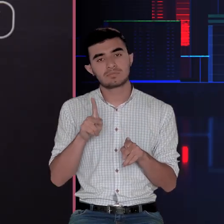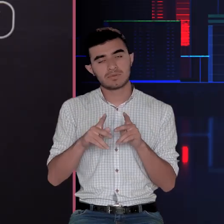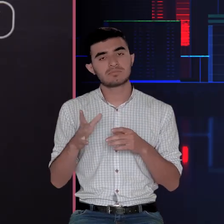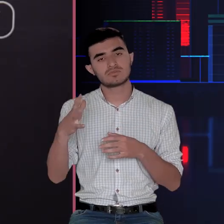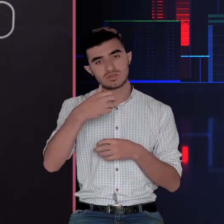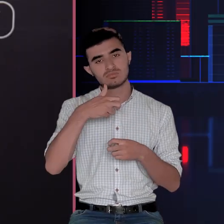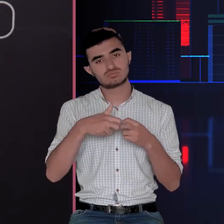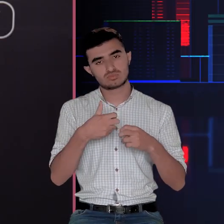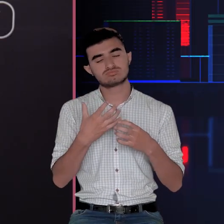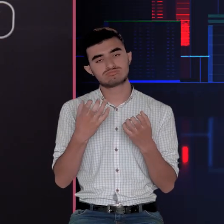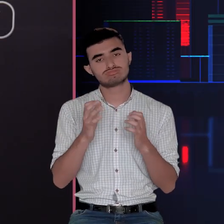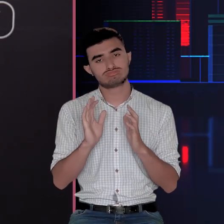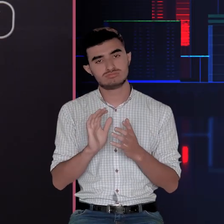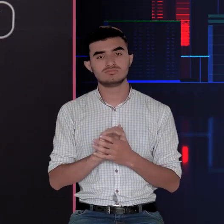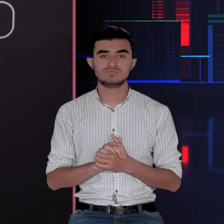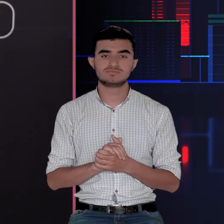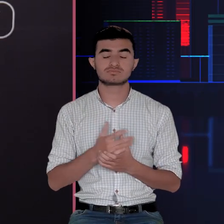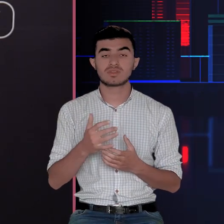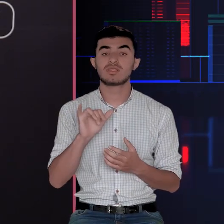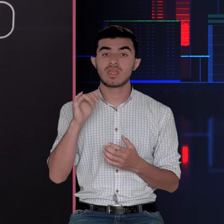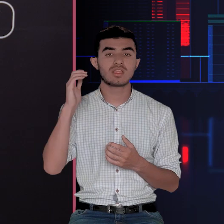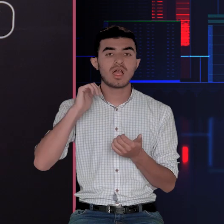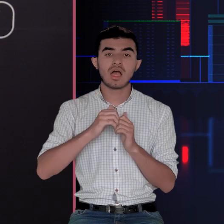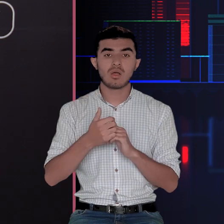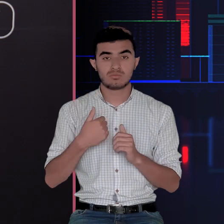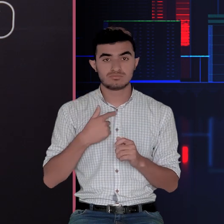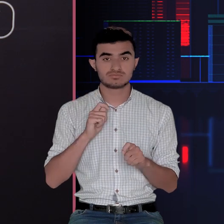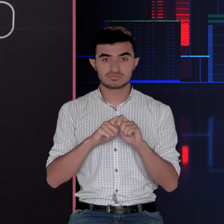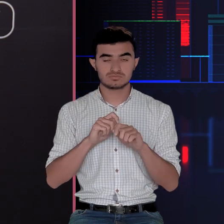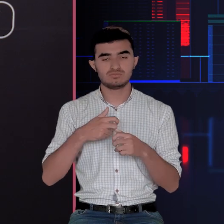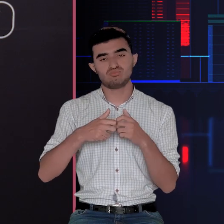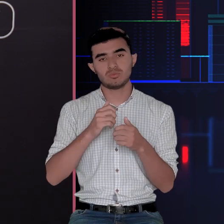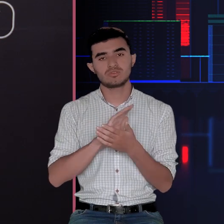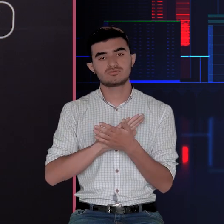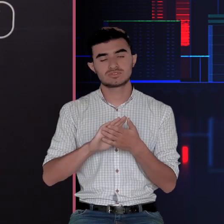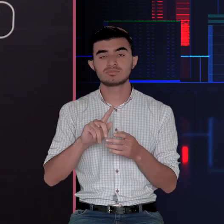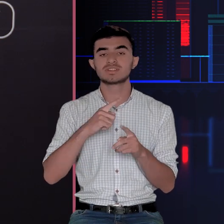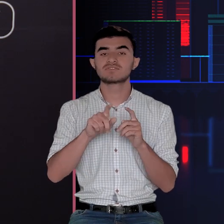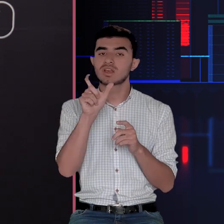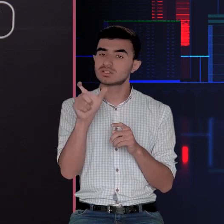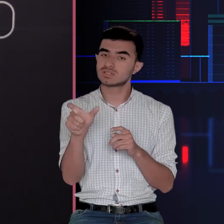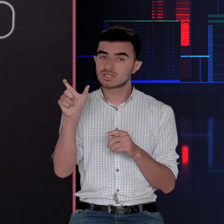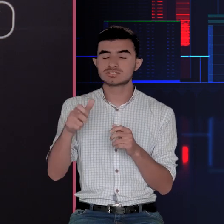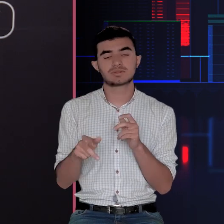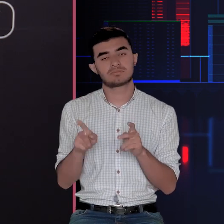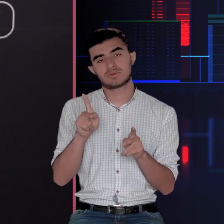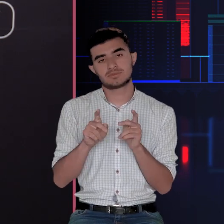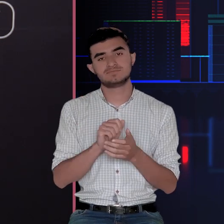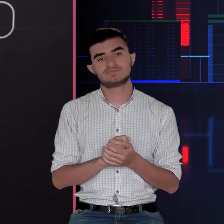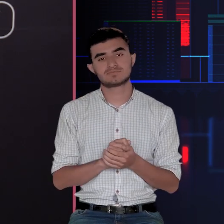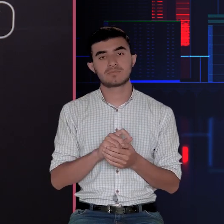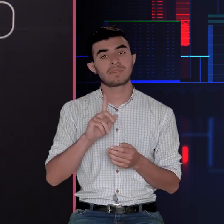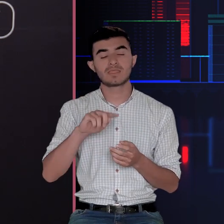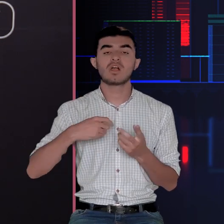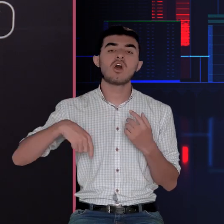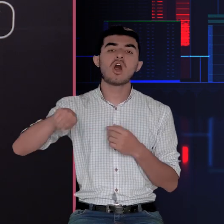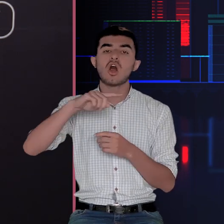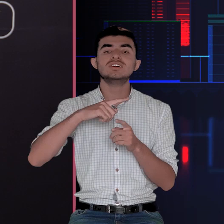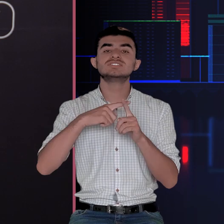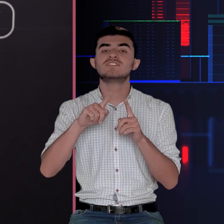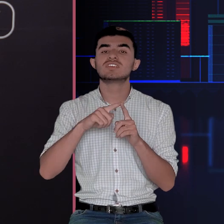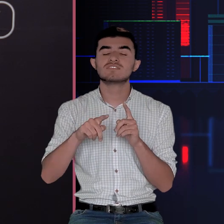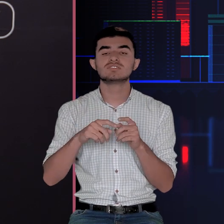of the common issues that people are missing out on. And that is how we solve the problems for each person. It's all the solutions